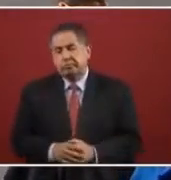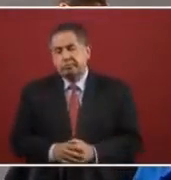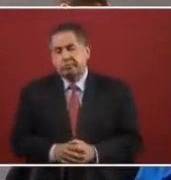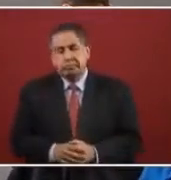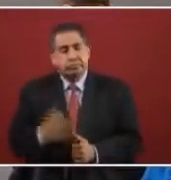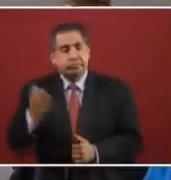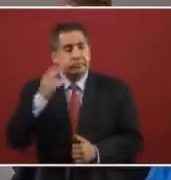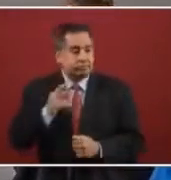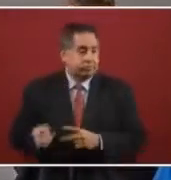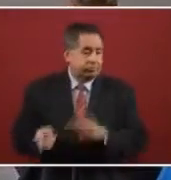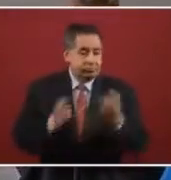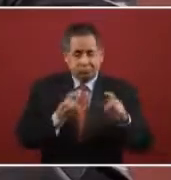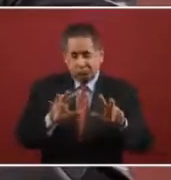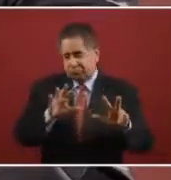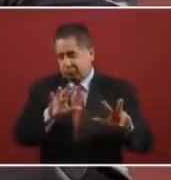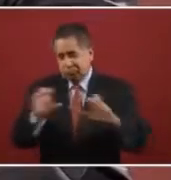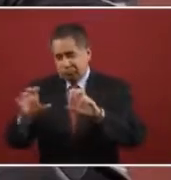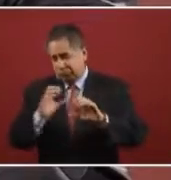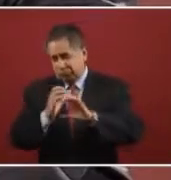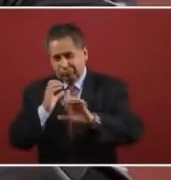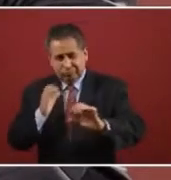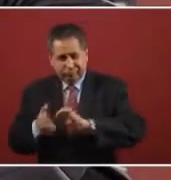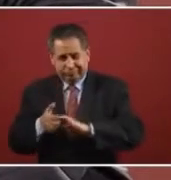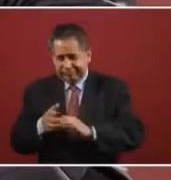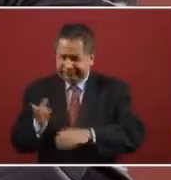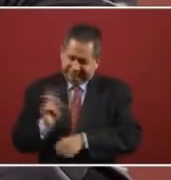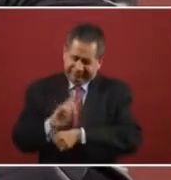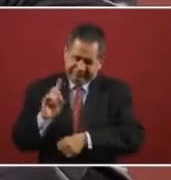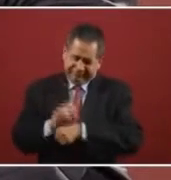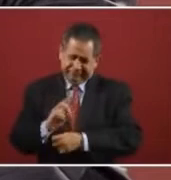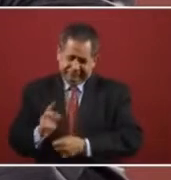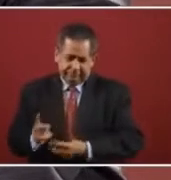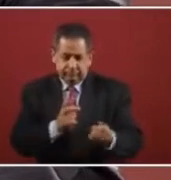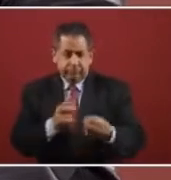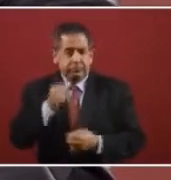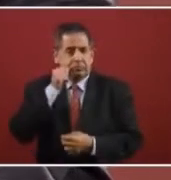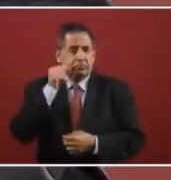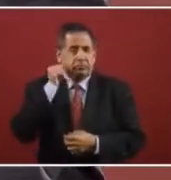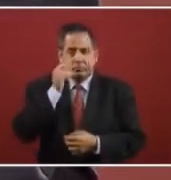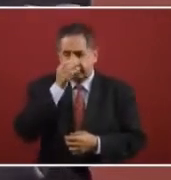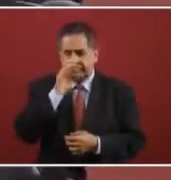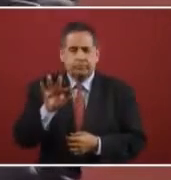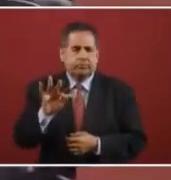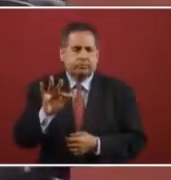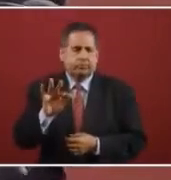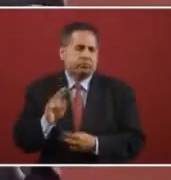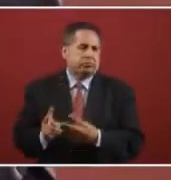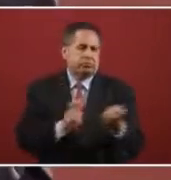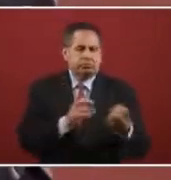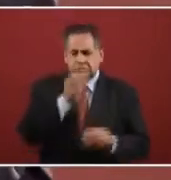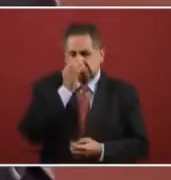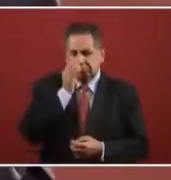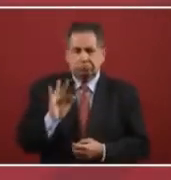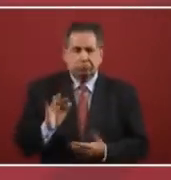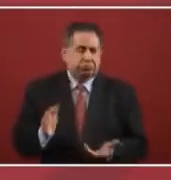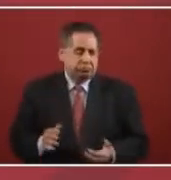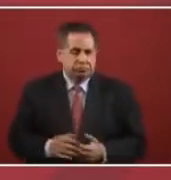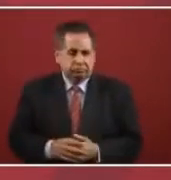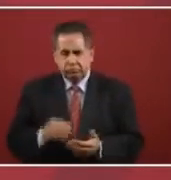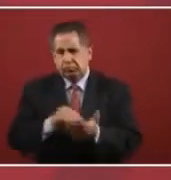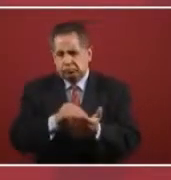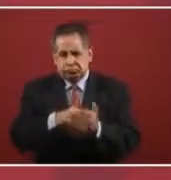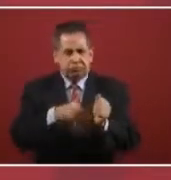gosh, they would steal 800. Ayer fueron 40, and then 40. Sigue